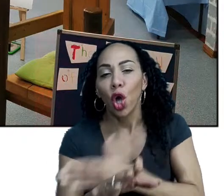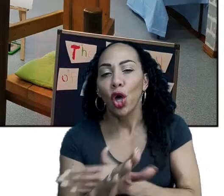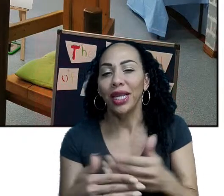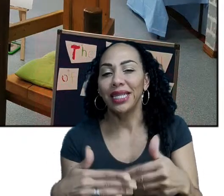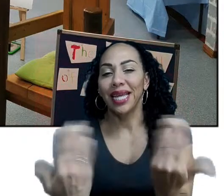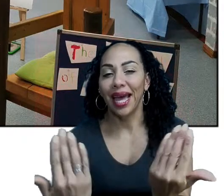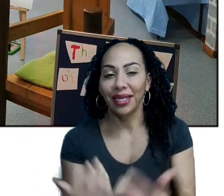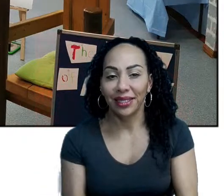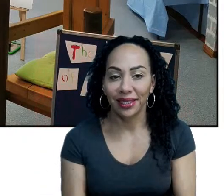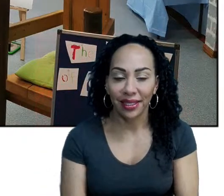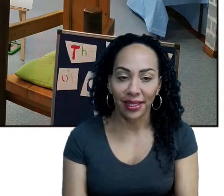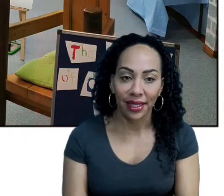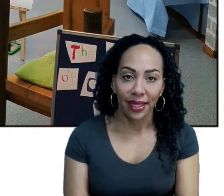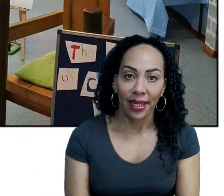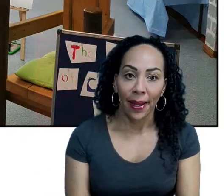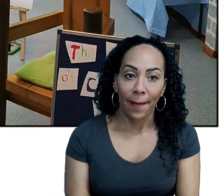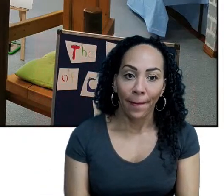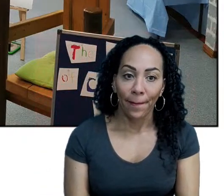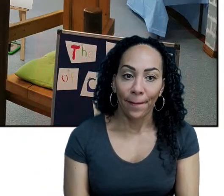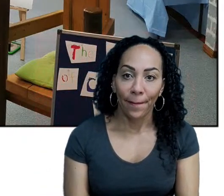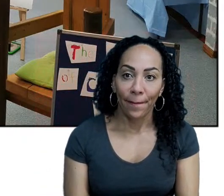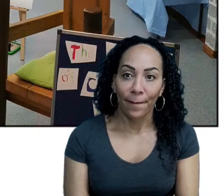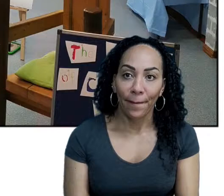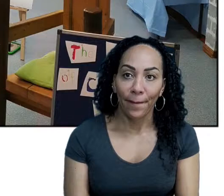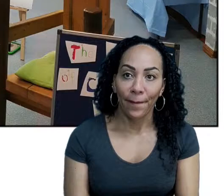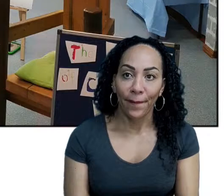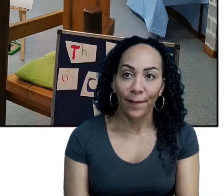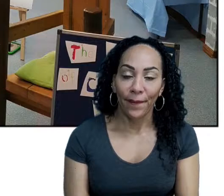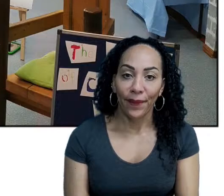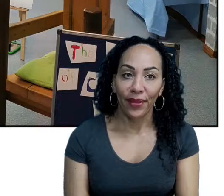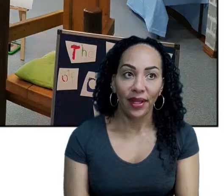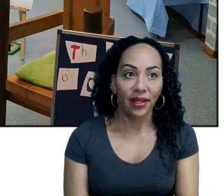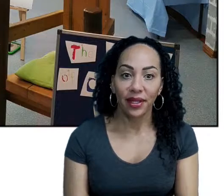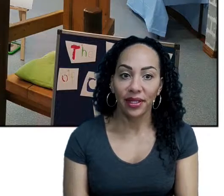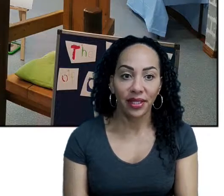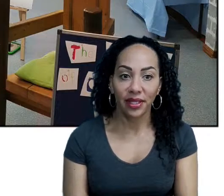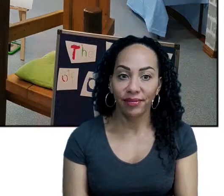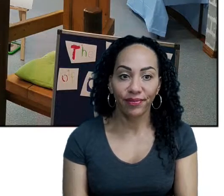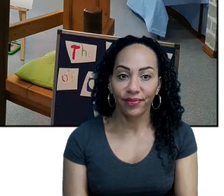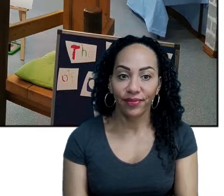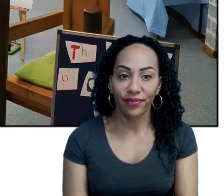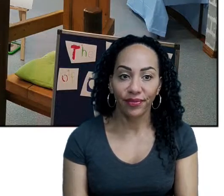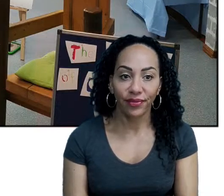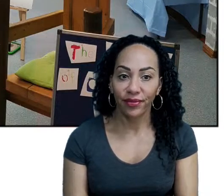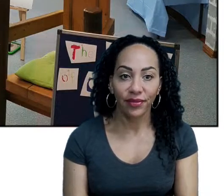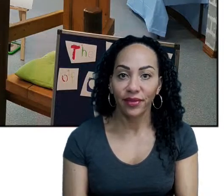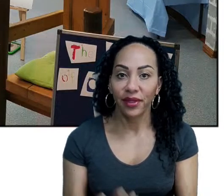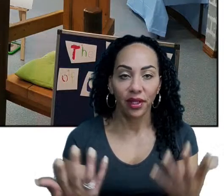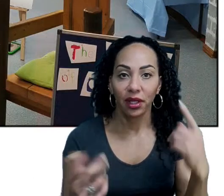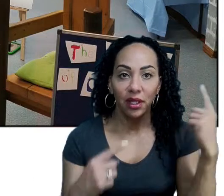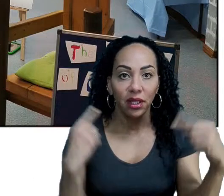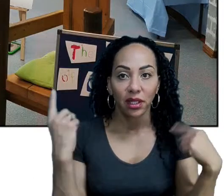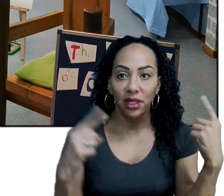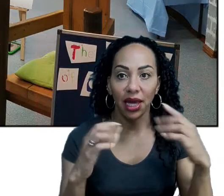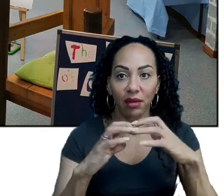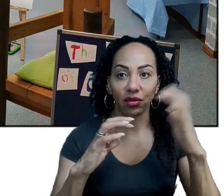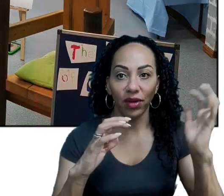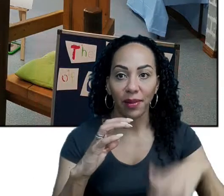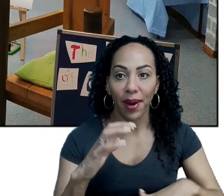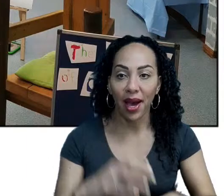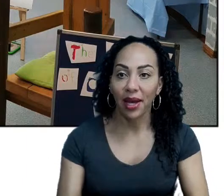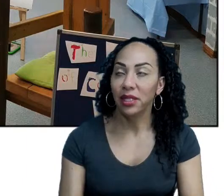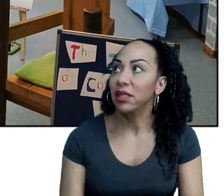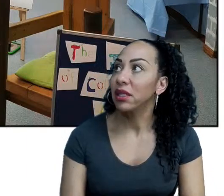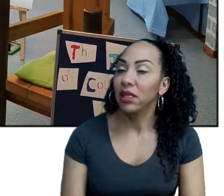live. And so we thought, maybe there's something we can do about that. Maybe we could write a story.